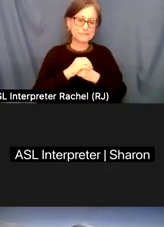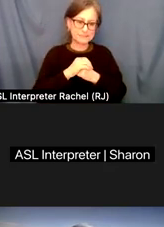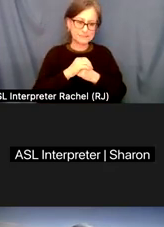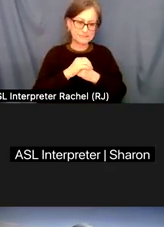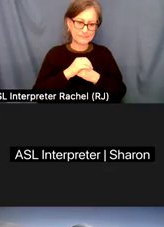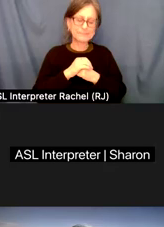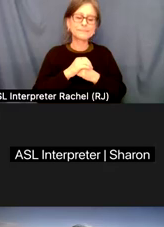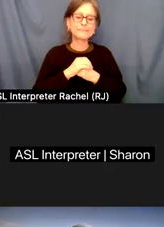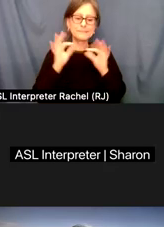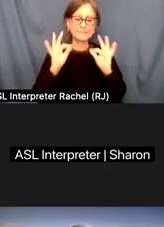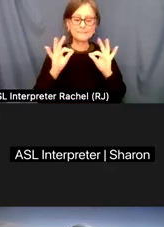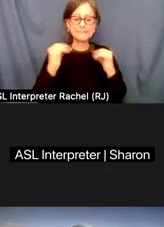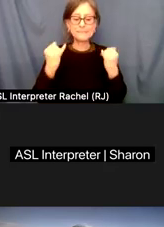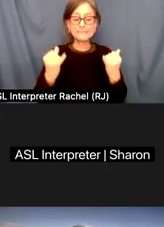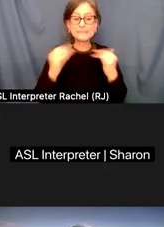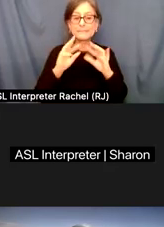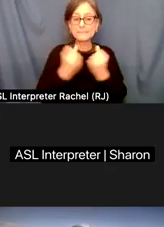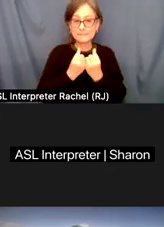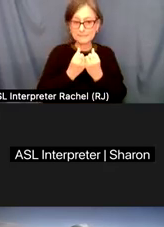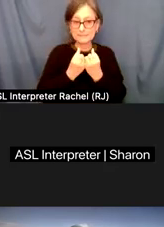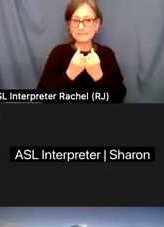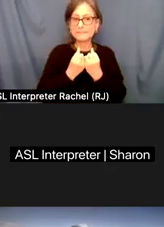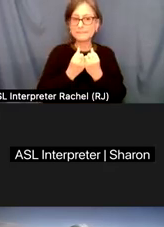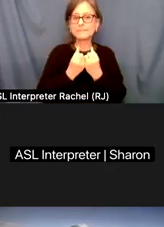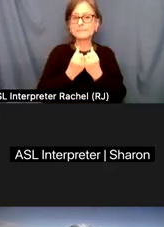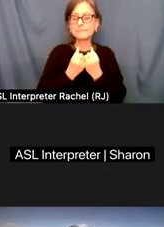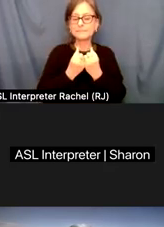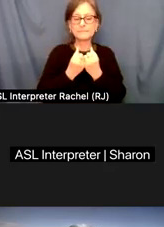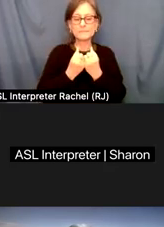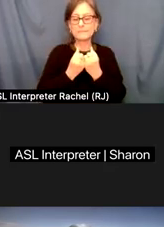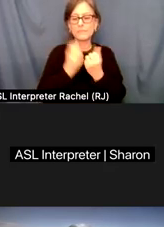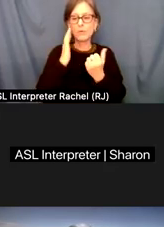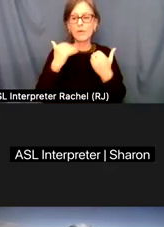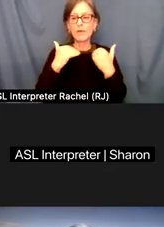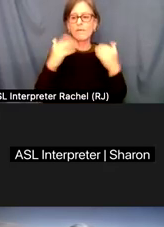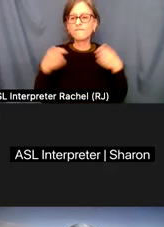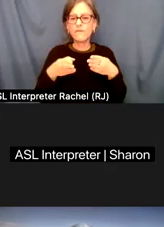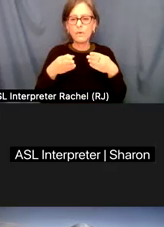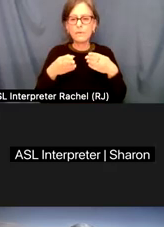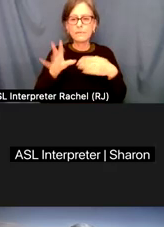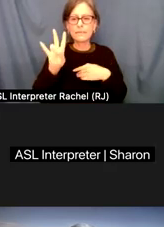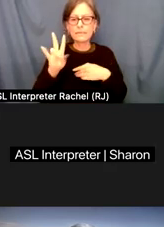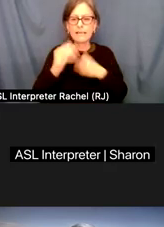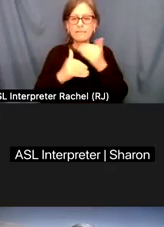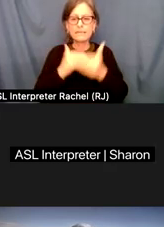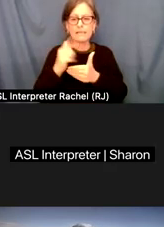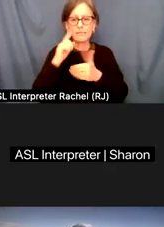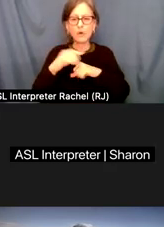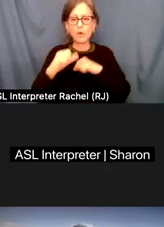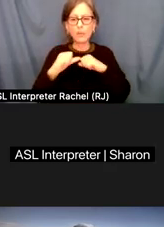Today's workshop is going to have a focus on the 7 steps to earthquake